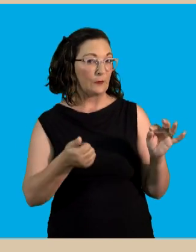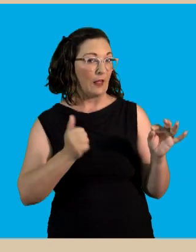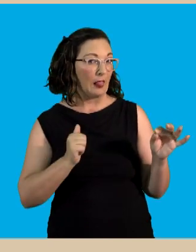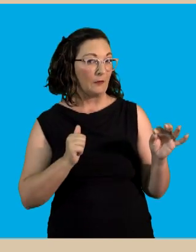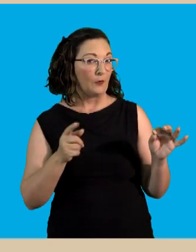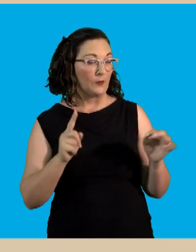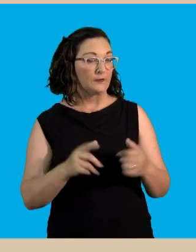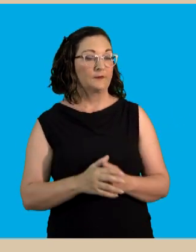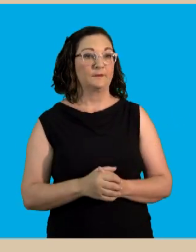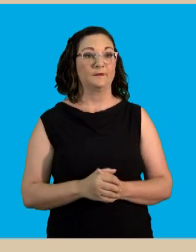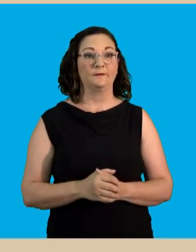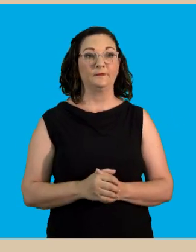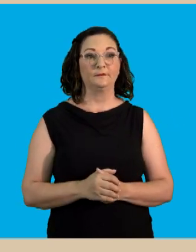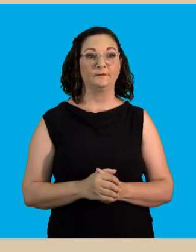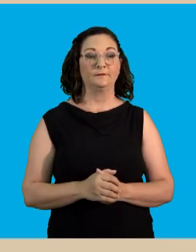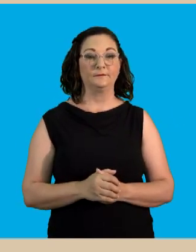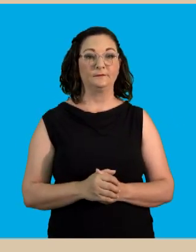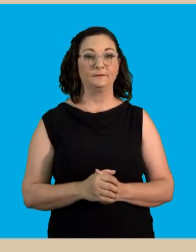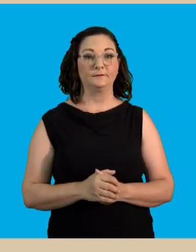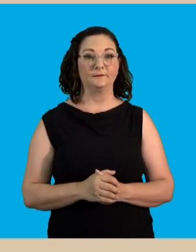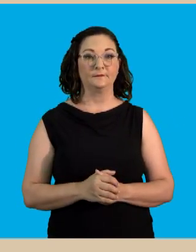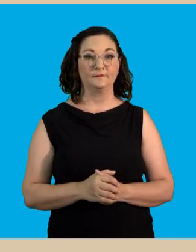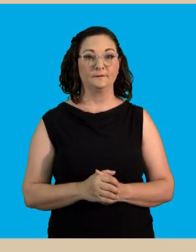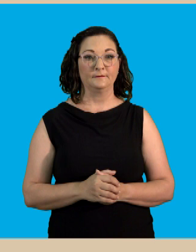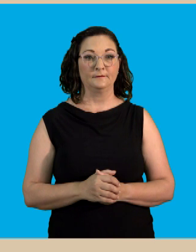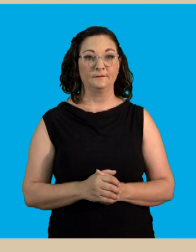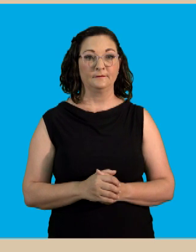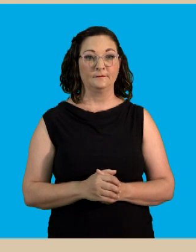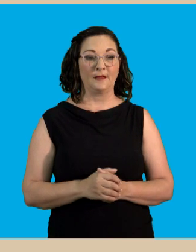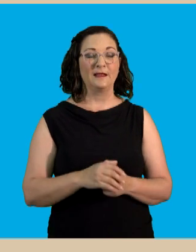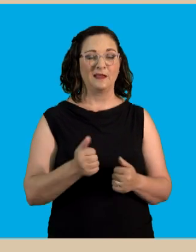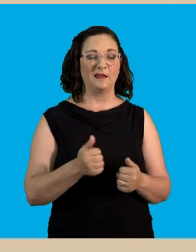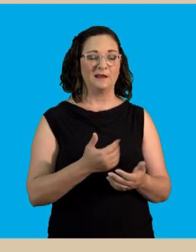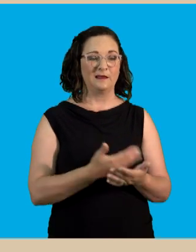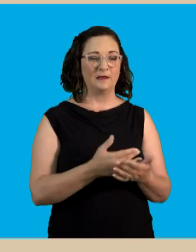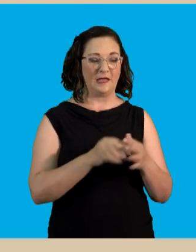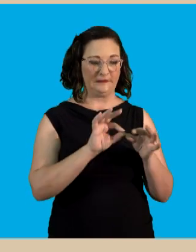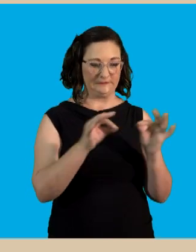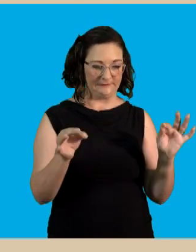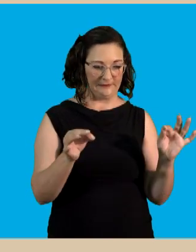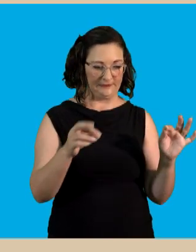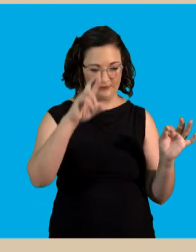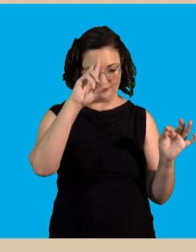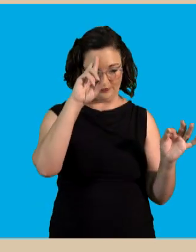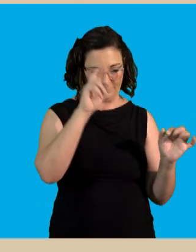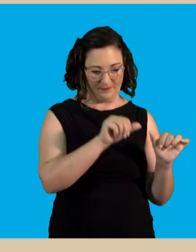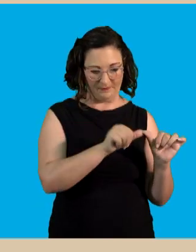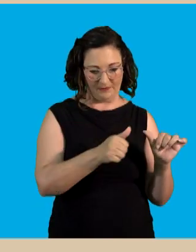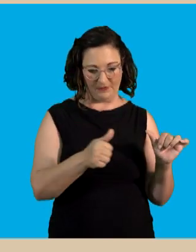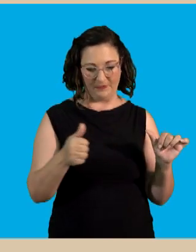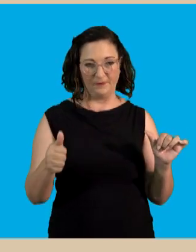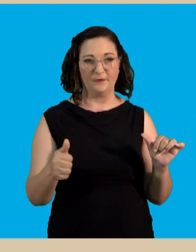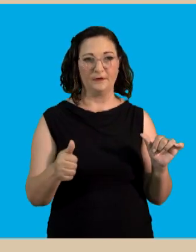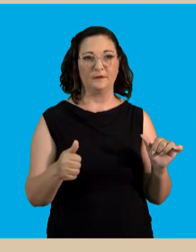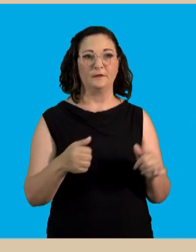that help us to identify how we put the planets according to order from the sun. So remember